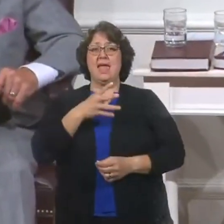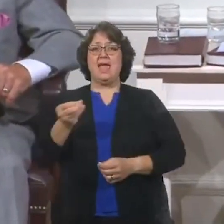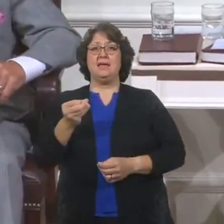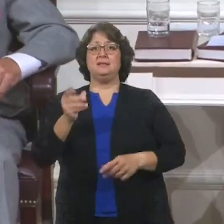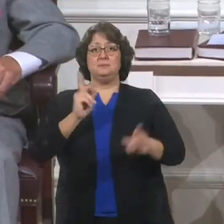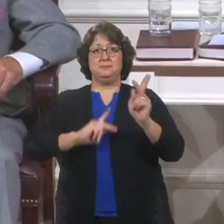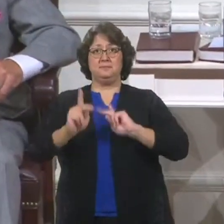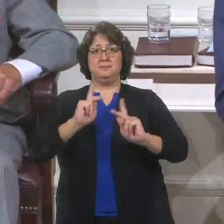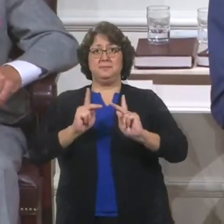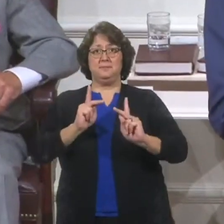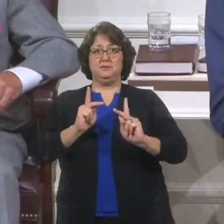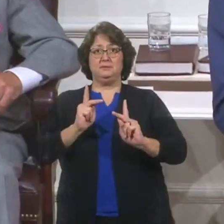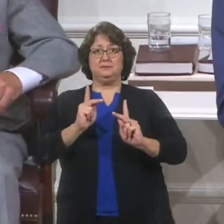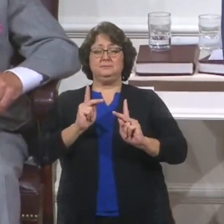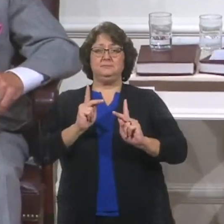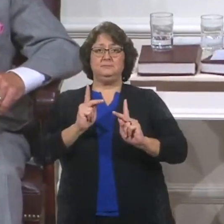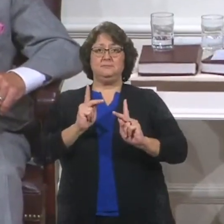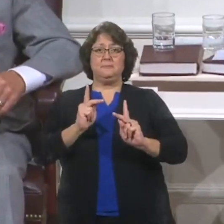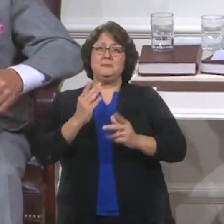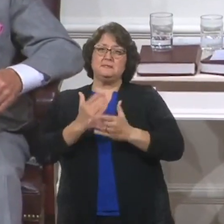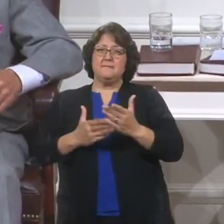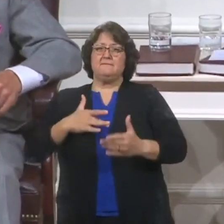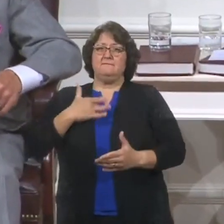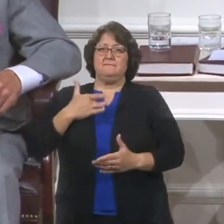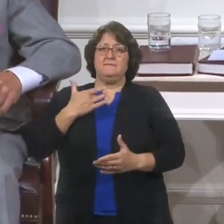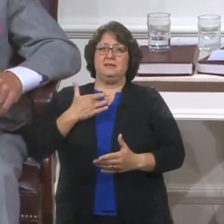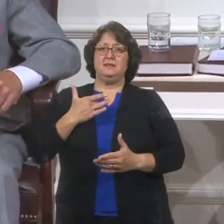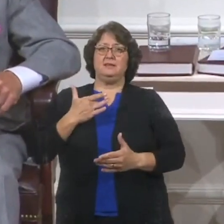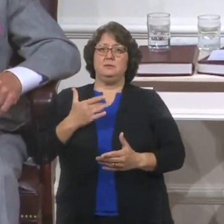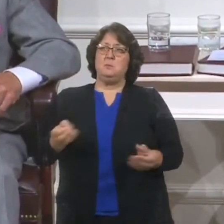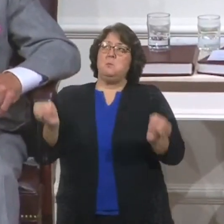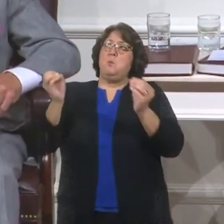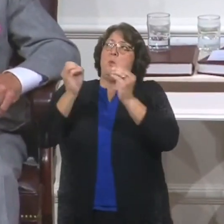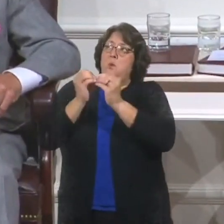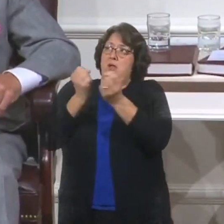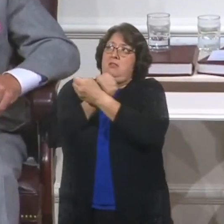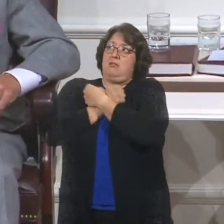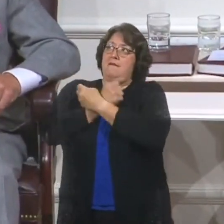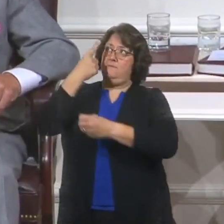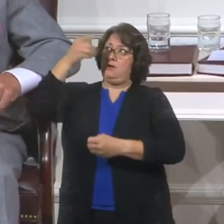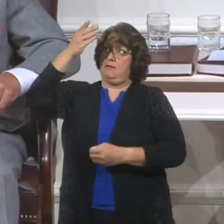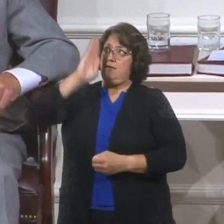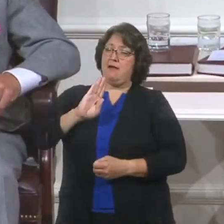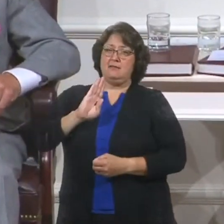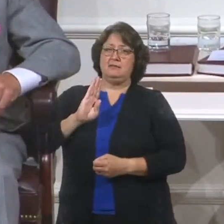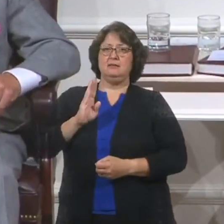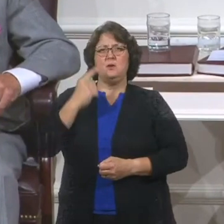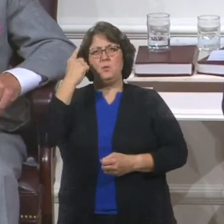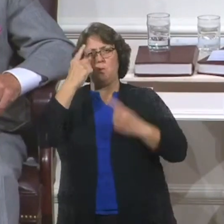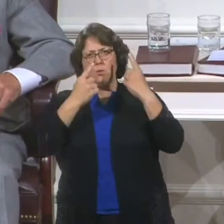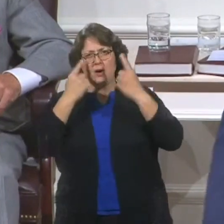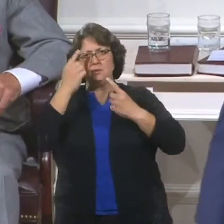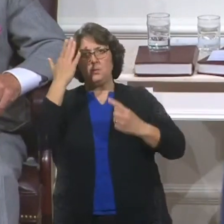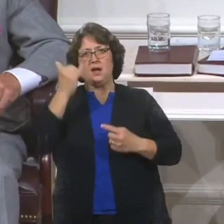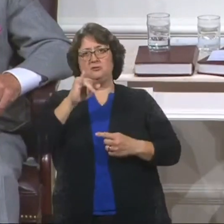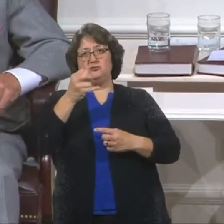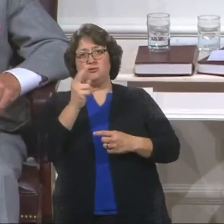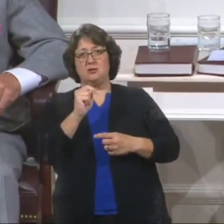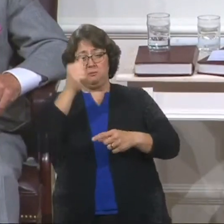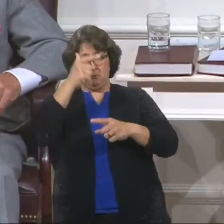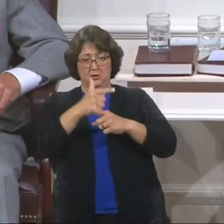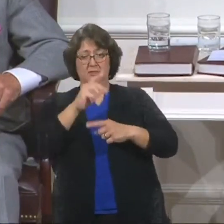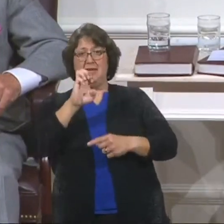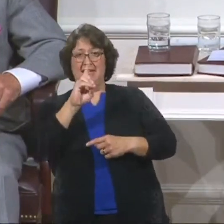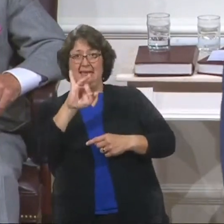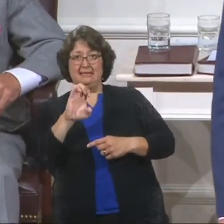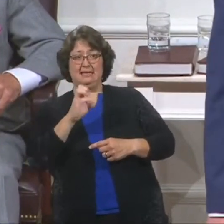people that feel and experience a greater love for God. You ever wonder why John, and Brother Eddie and I heard a message today about